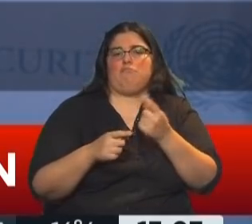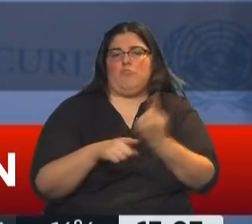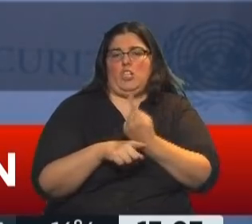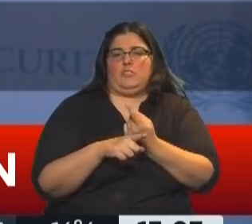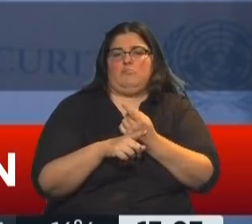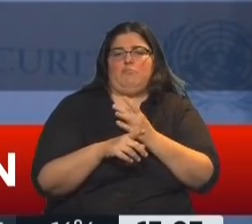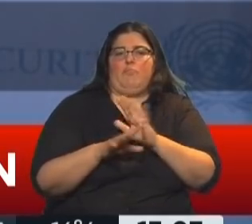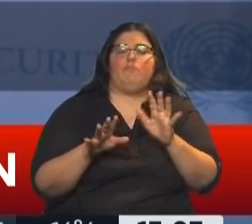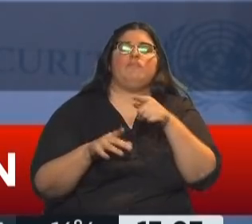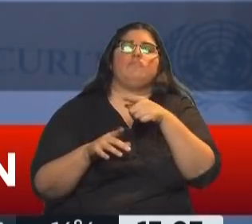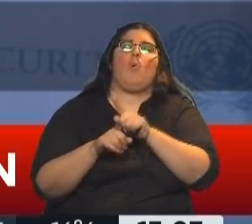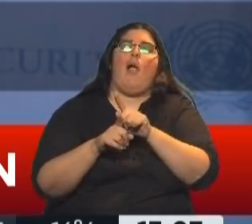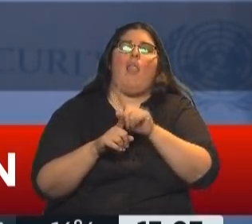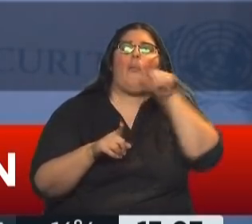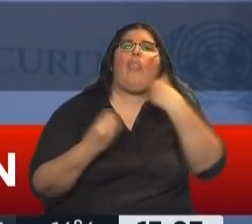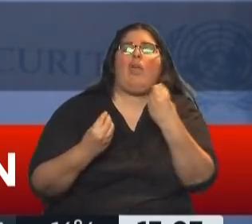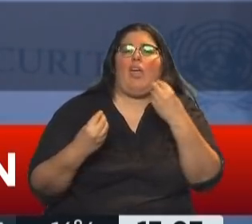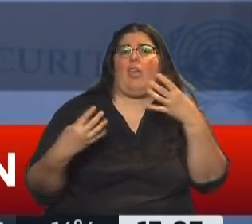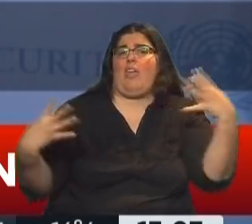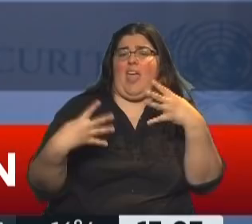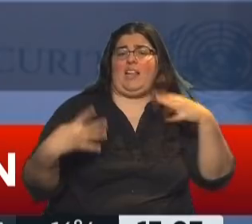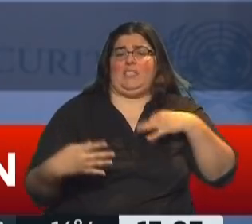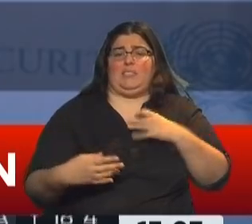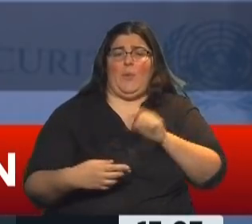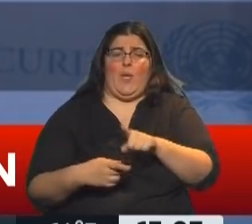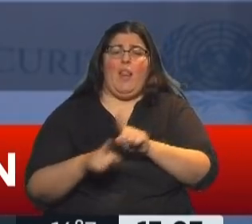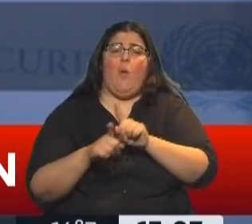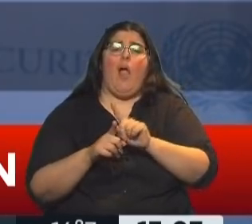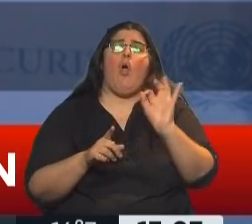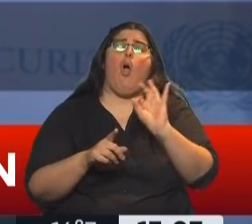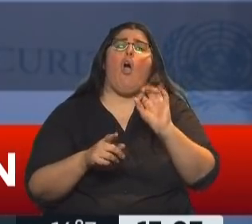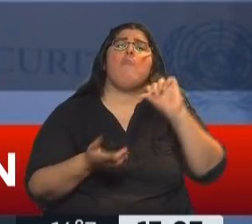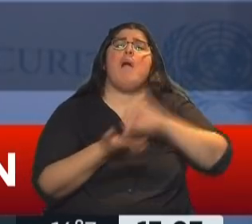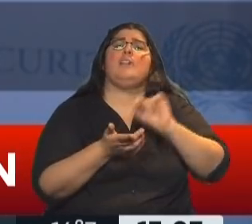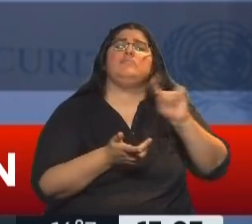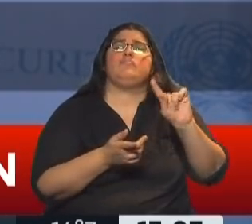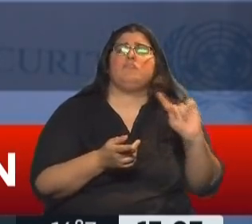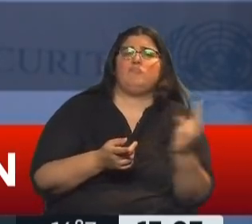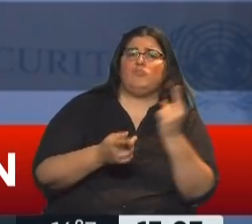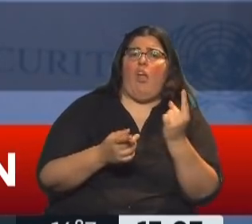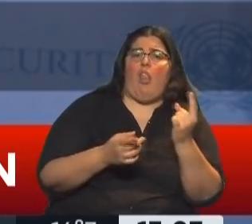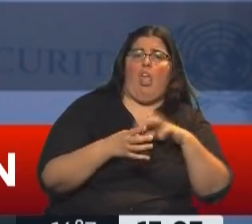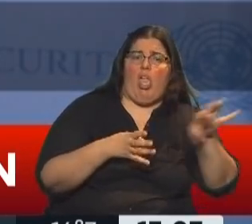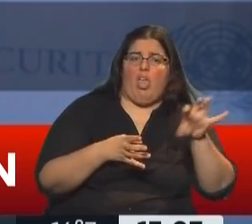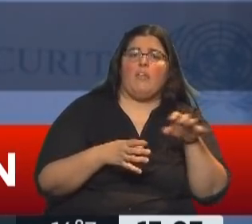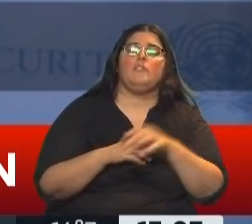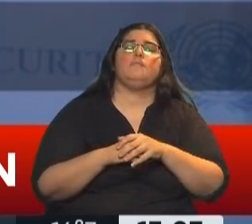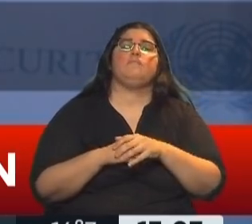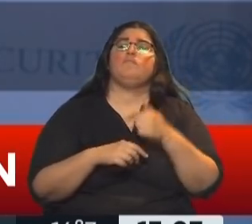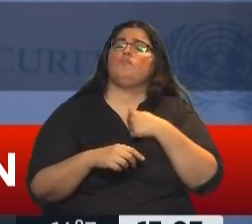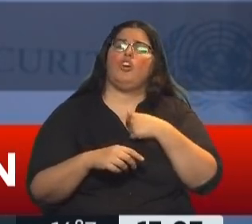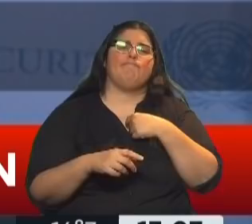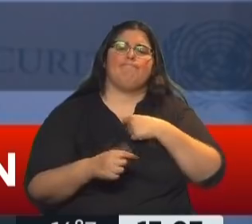only lead to prolonged civil war or to the complete isolation of Afghanistan. I call on the Taliban